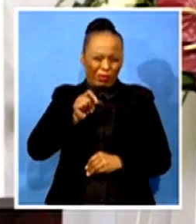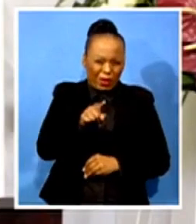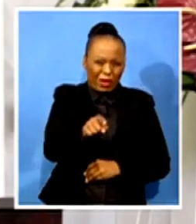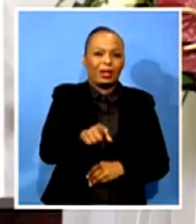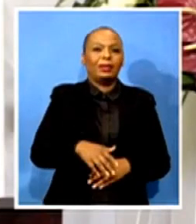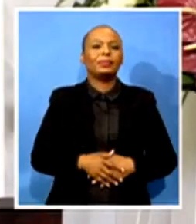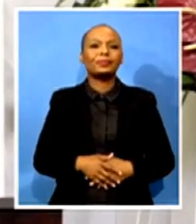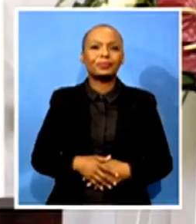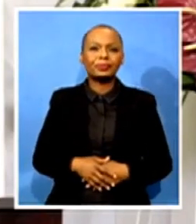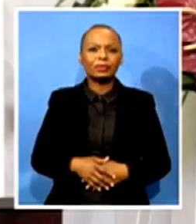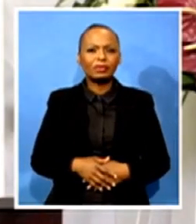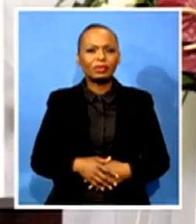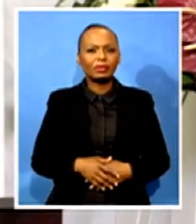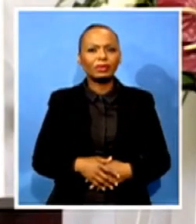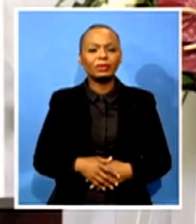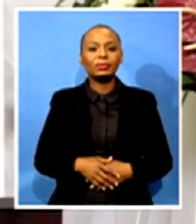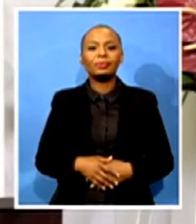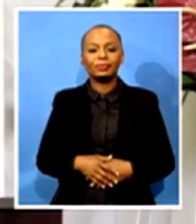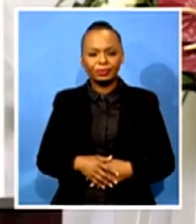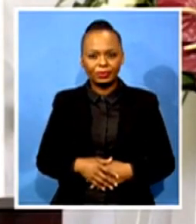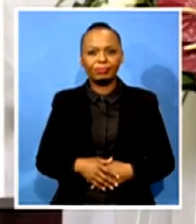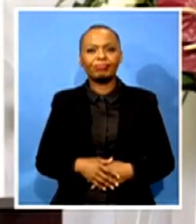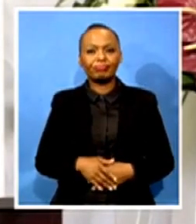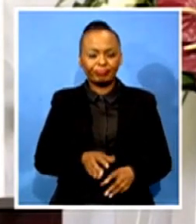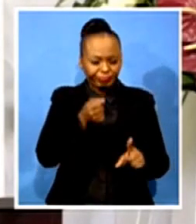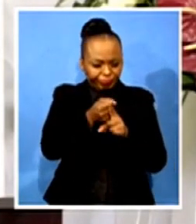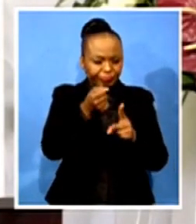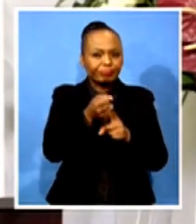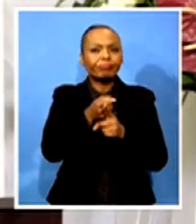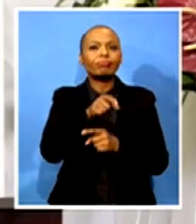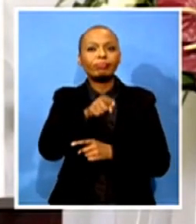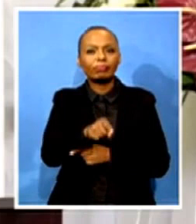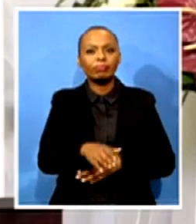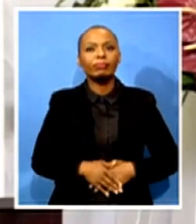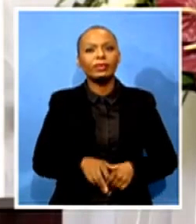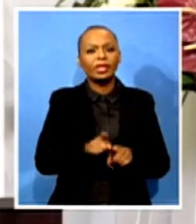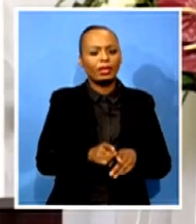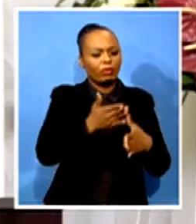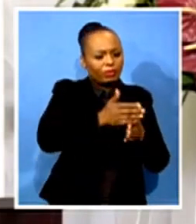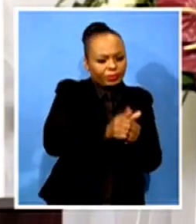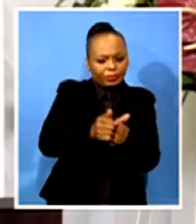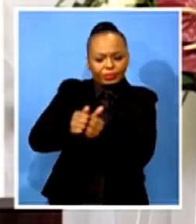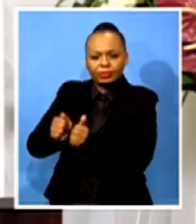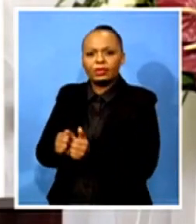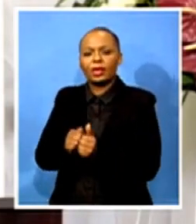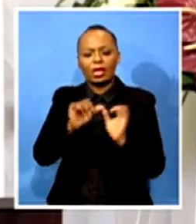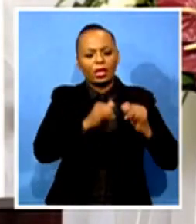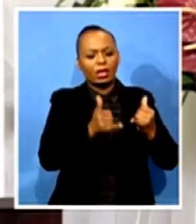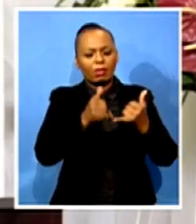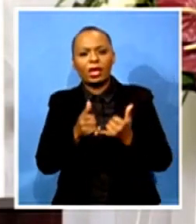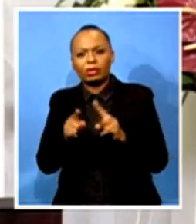I'm talking around these companies or these organizations to see if any influence kaSisikhosi kuthina